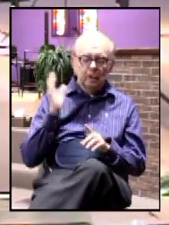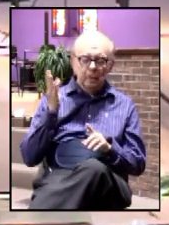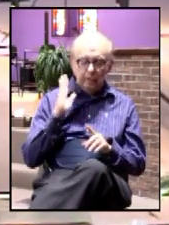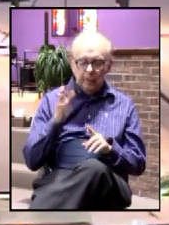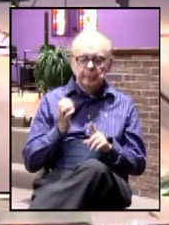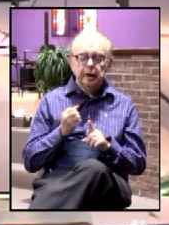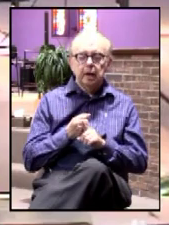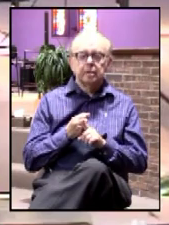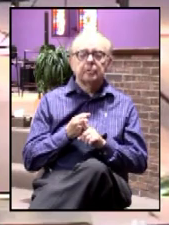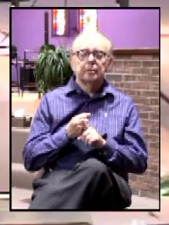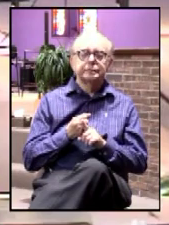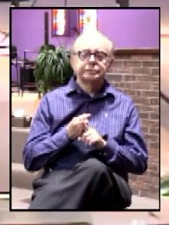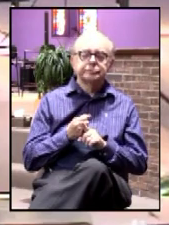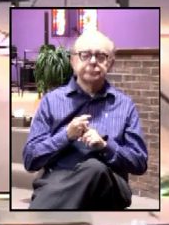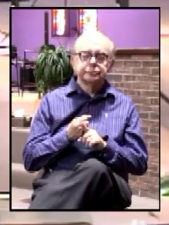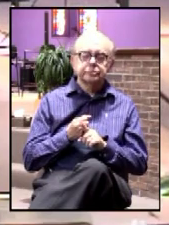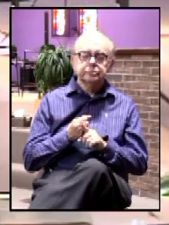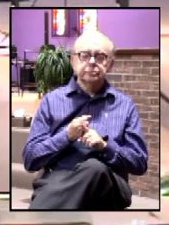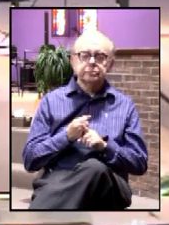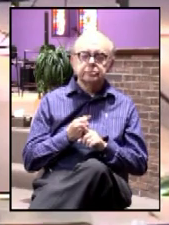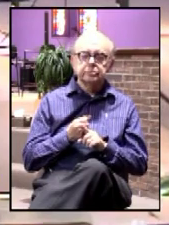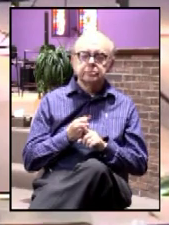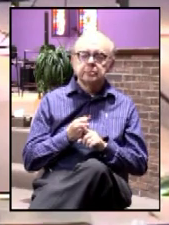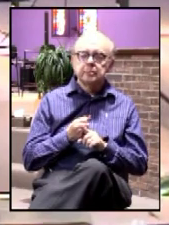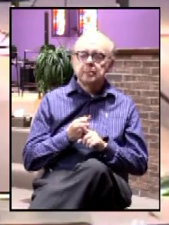You're going to get hit.